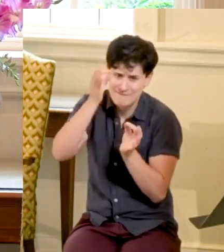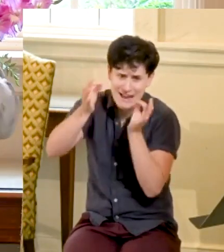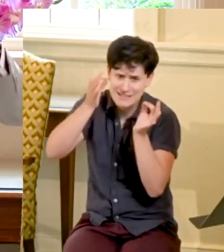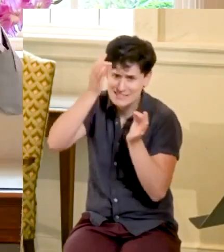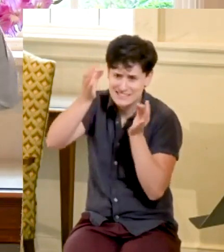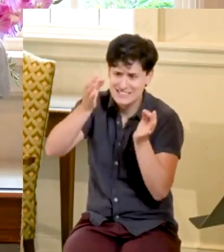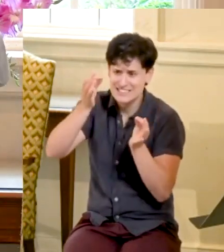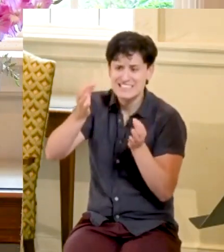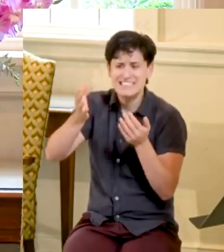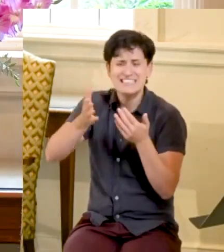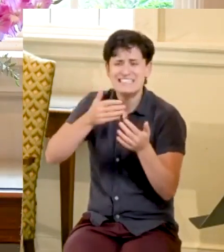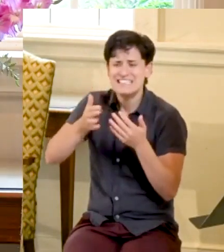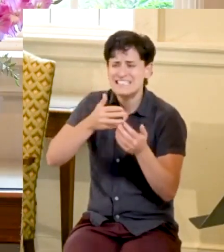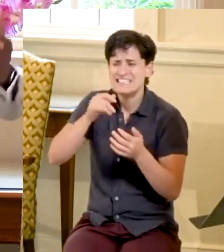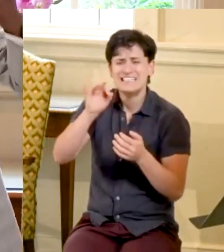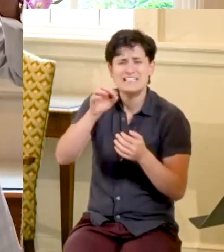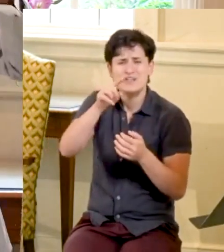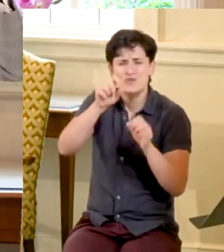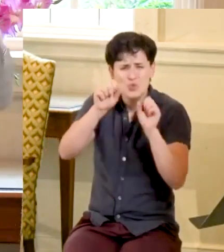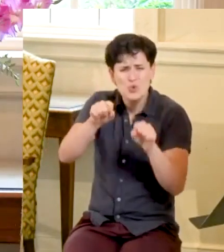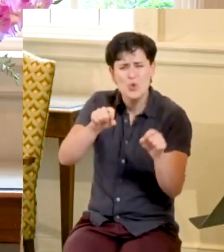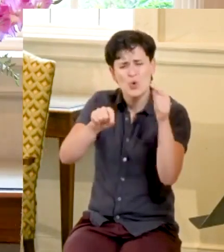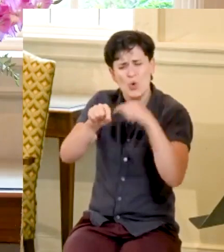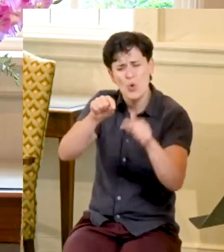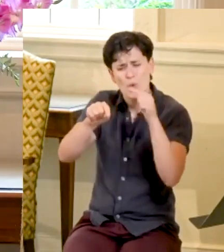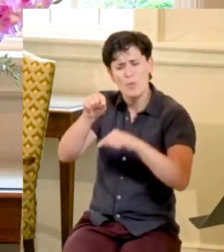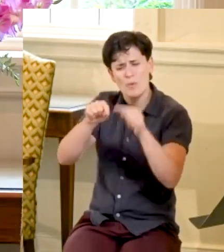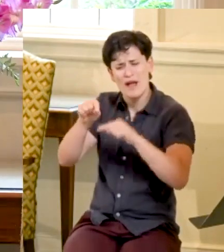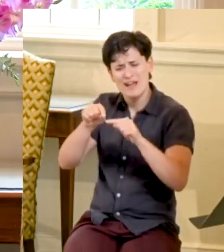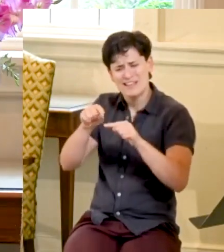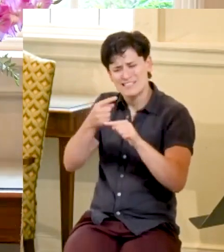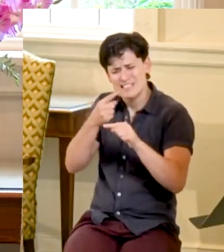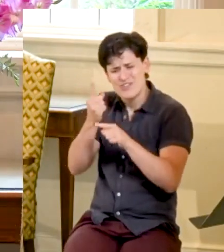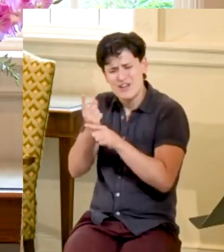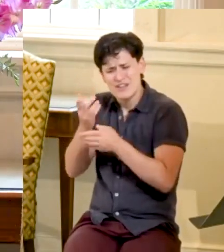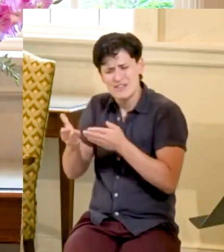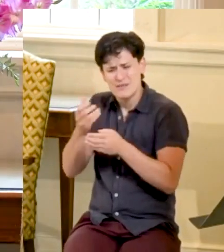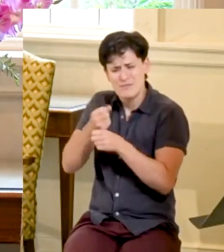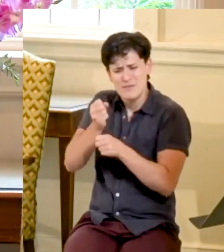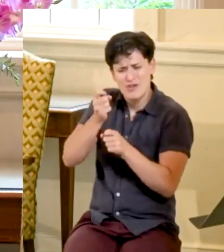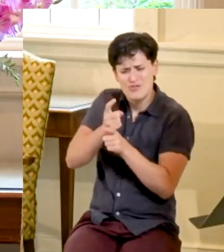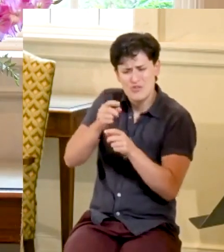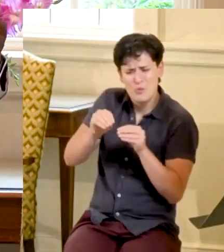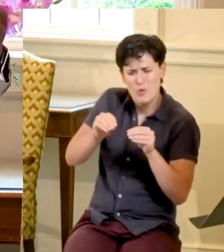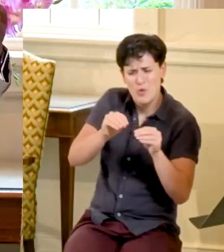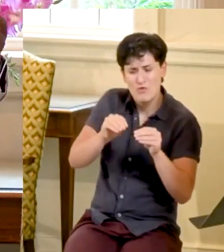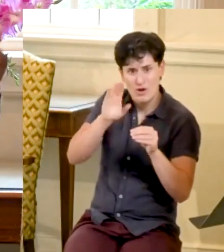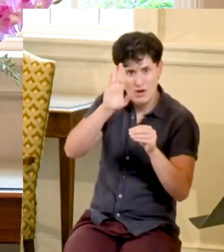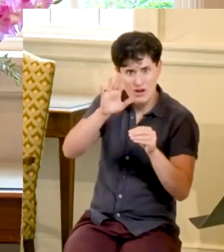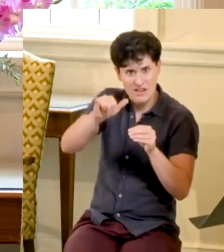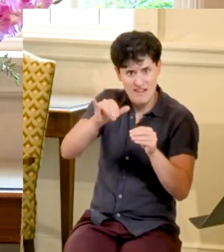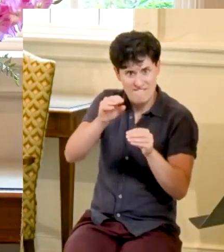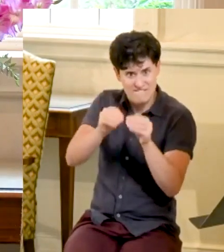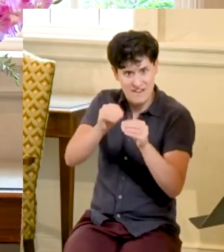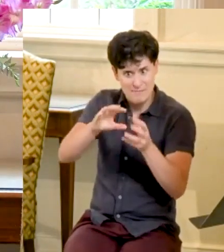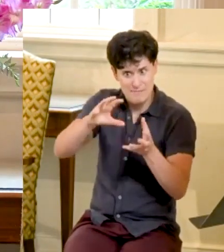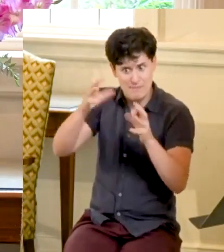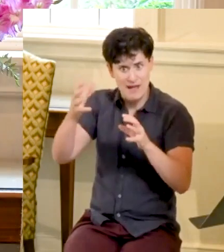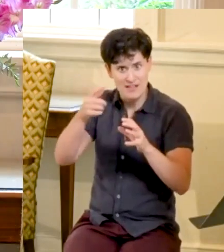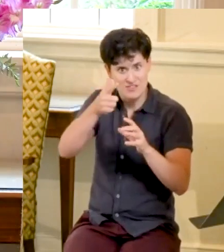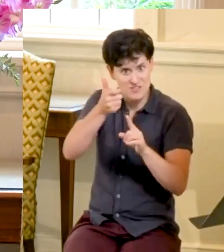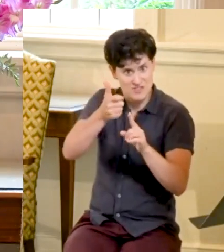go back and say the right thing and make the right move, would it fix the mess that we find ourselves in